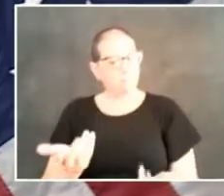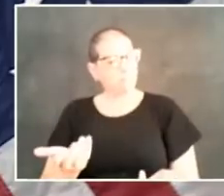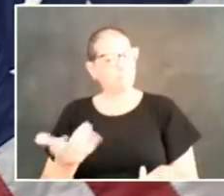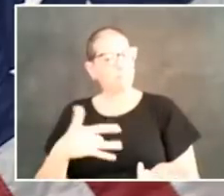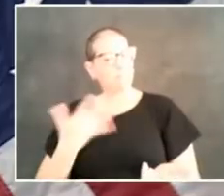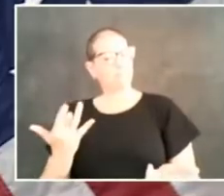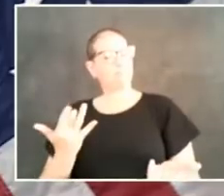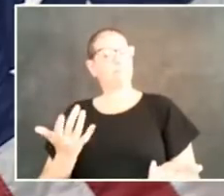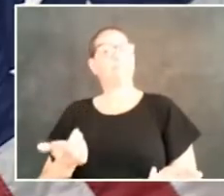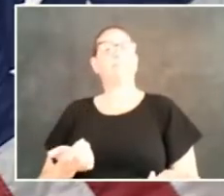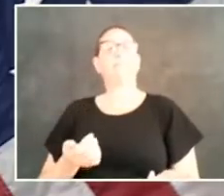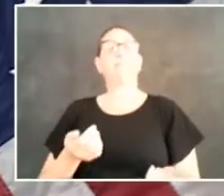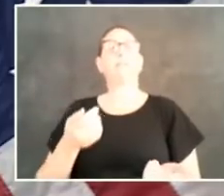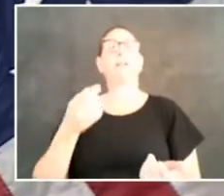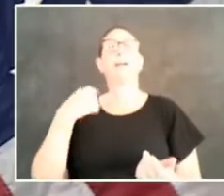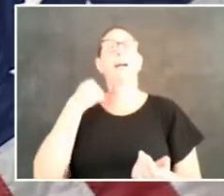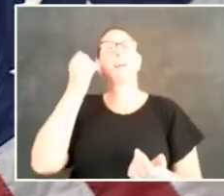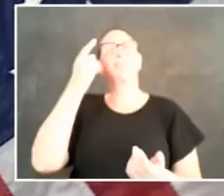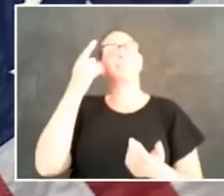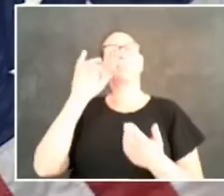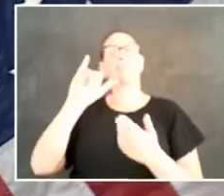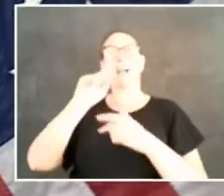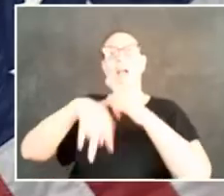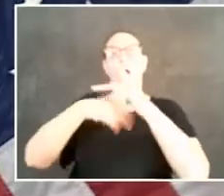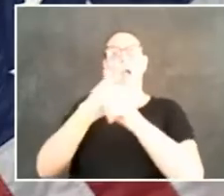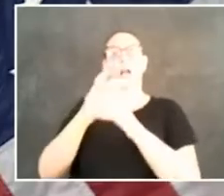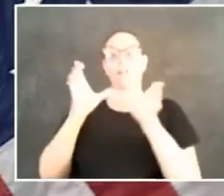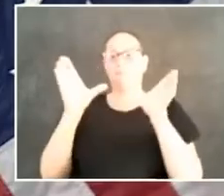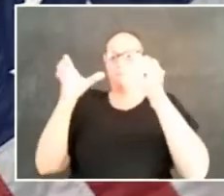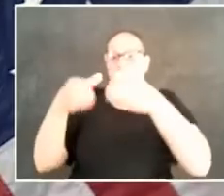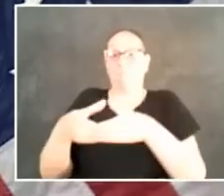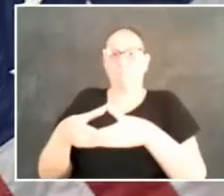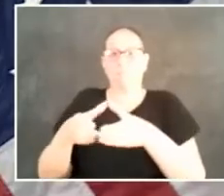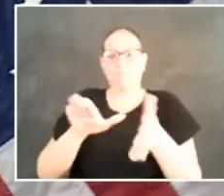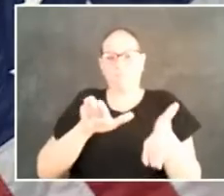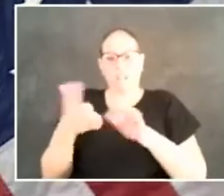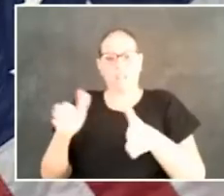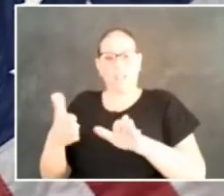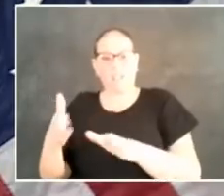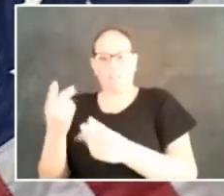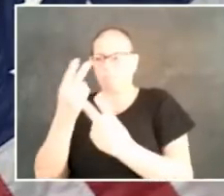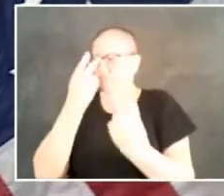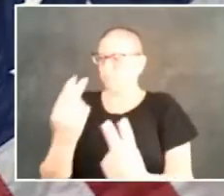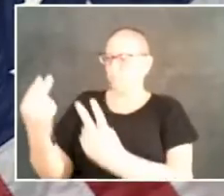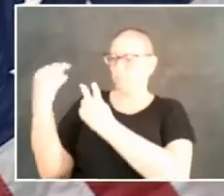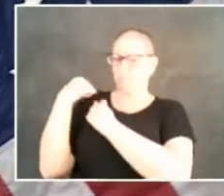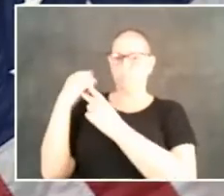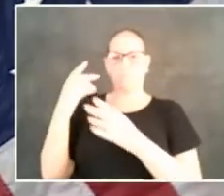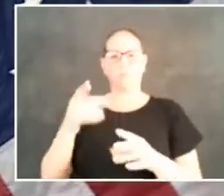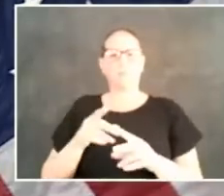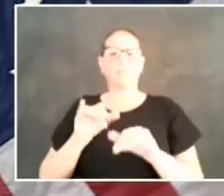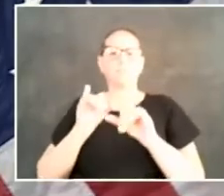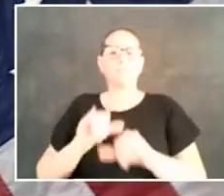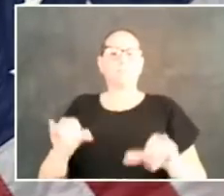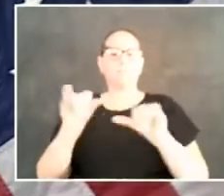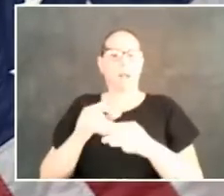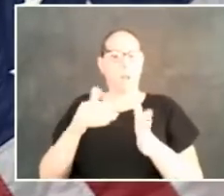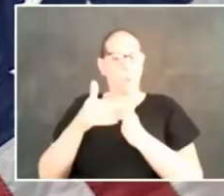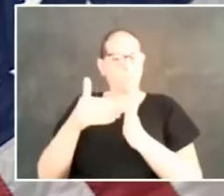also in the winter, and I'm wondering if the police commissioner or you have any specific kind of social distancing guidance for